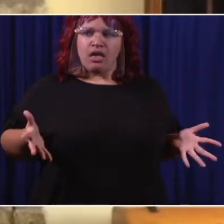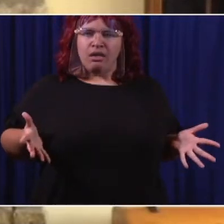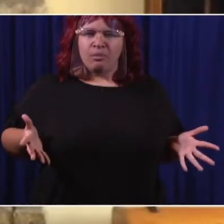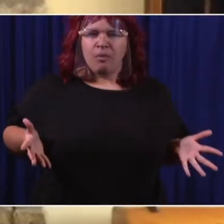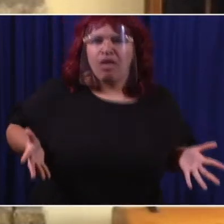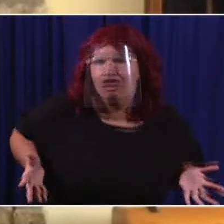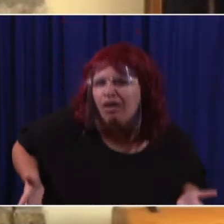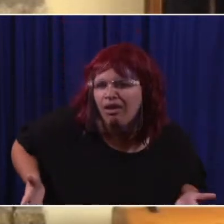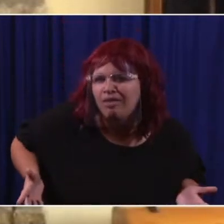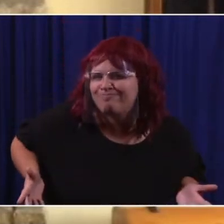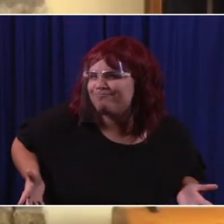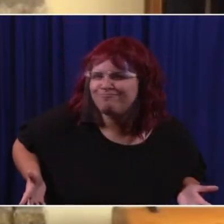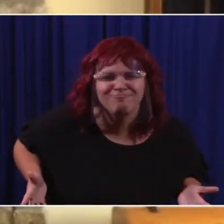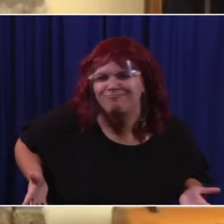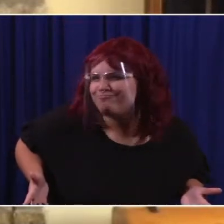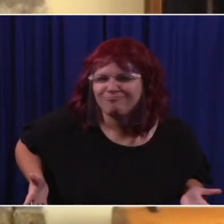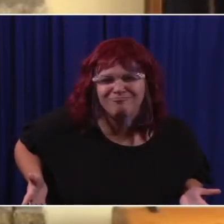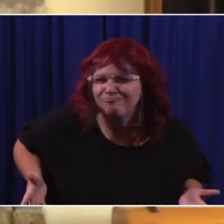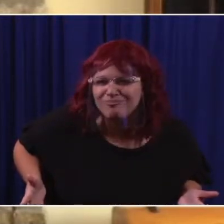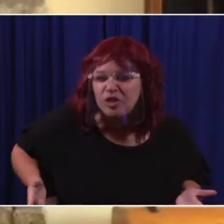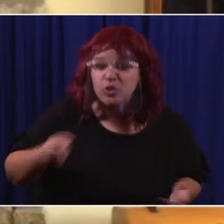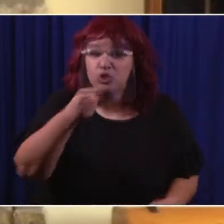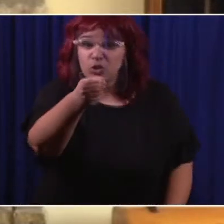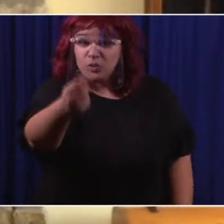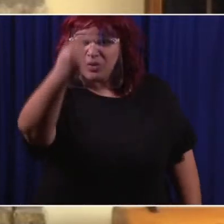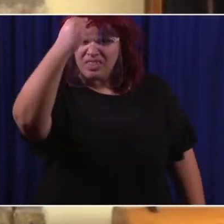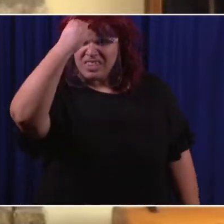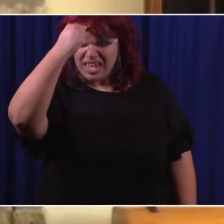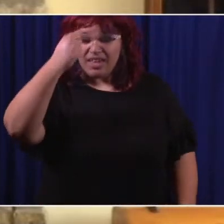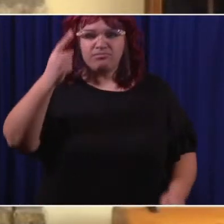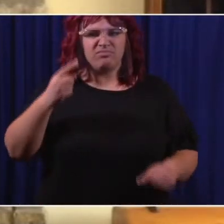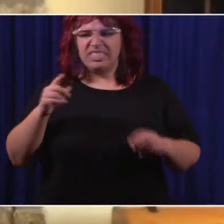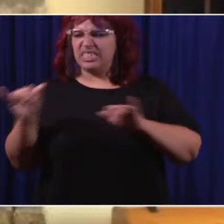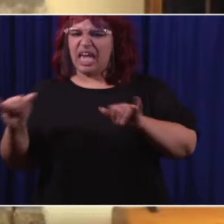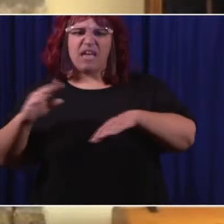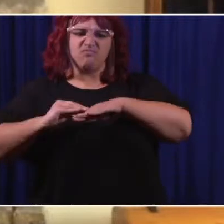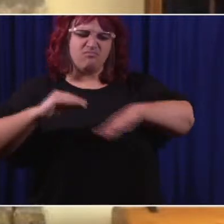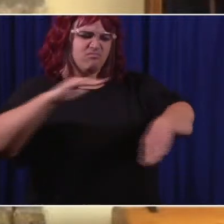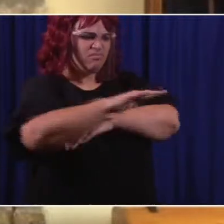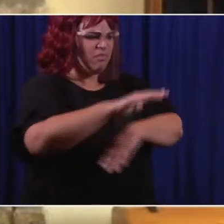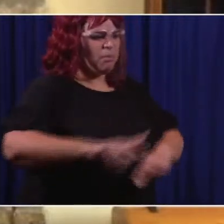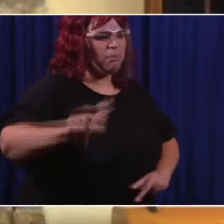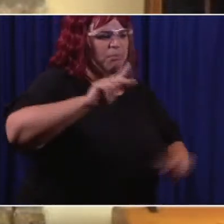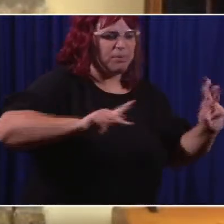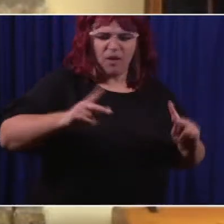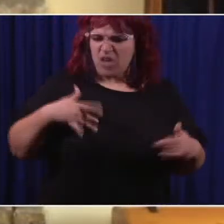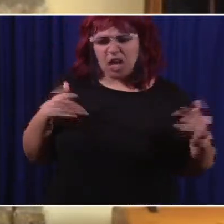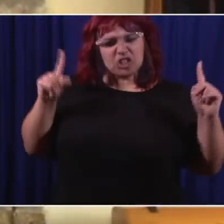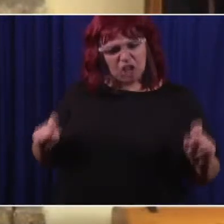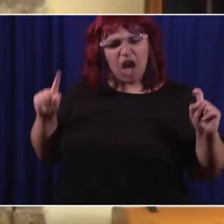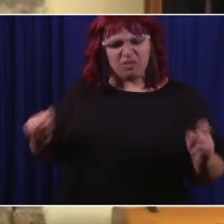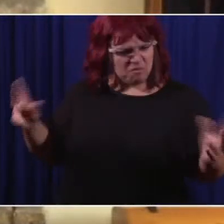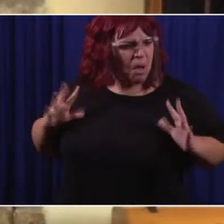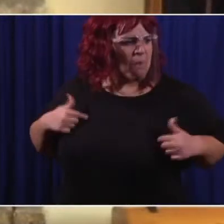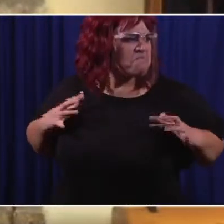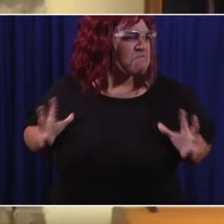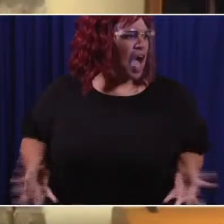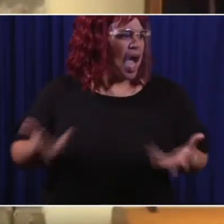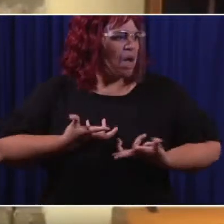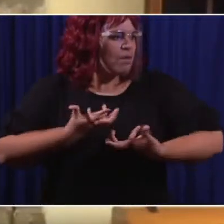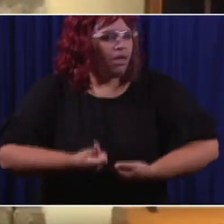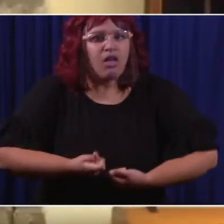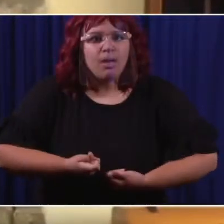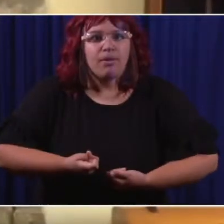false sense of security, and what's being done to make sure that doesn't happen? Yes, I think